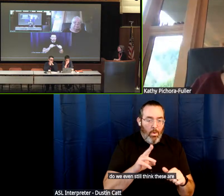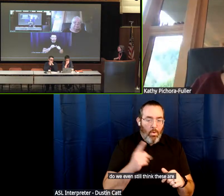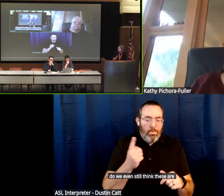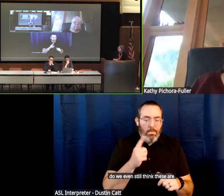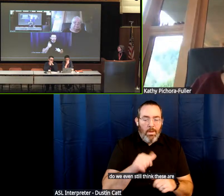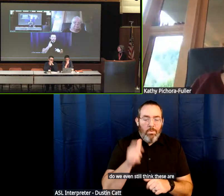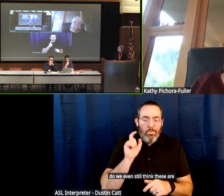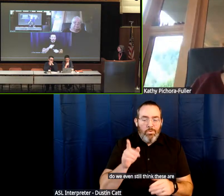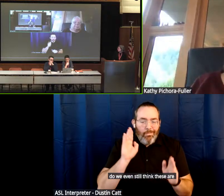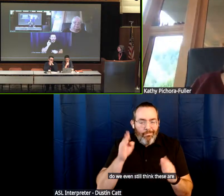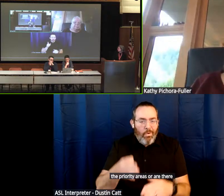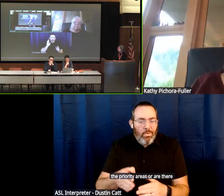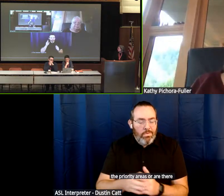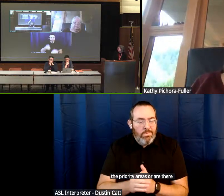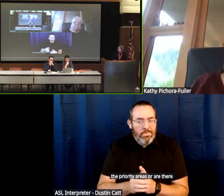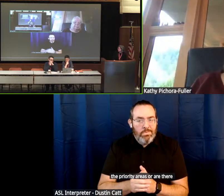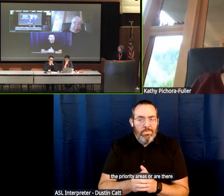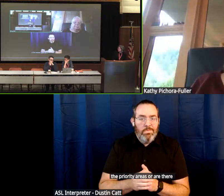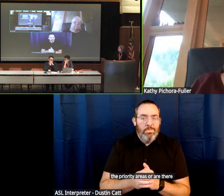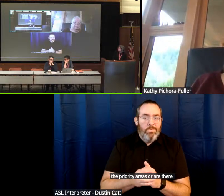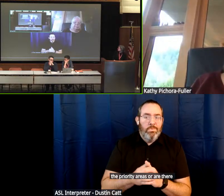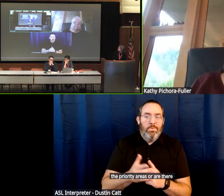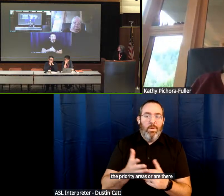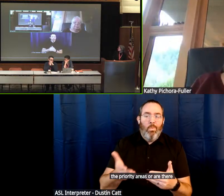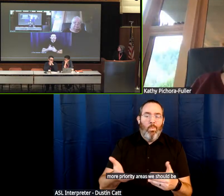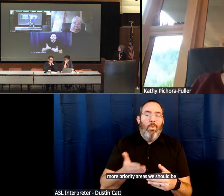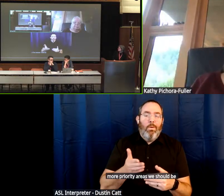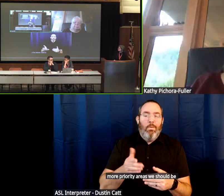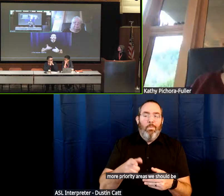So welcome broader comments there as well.